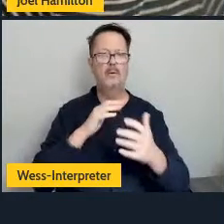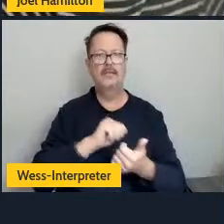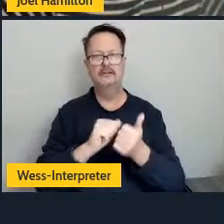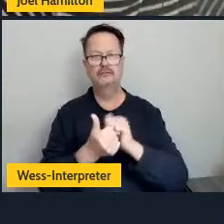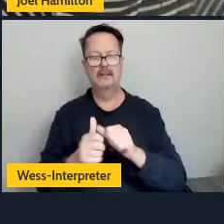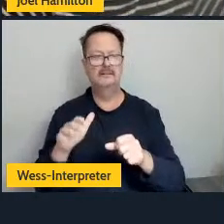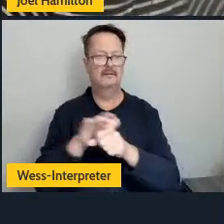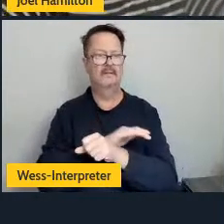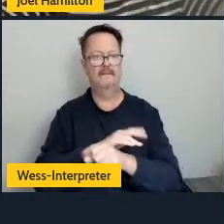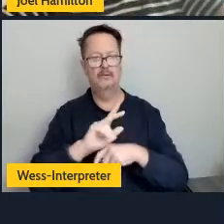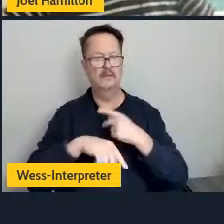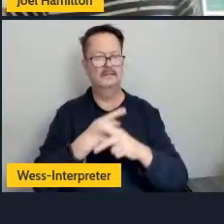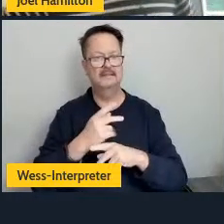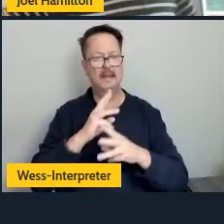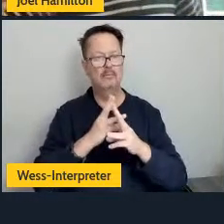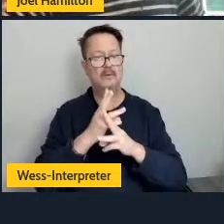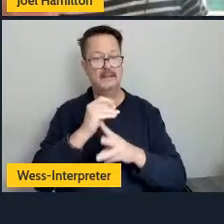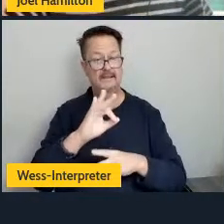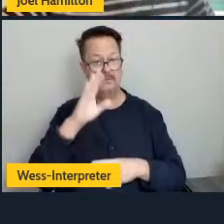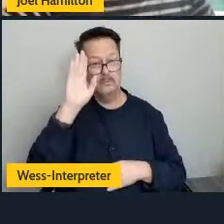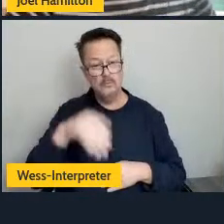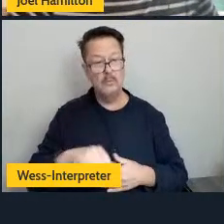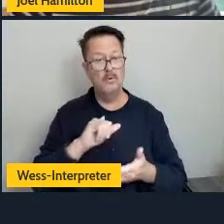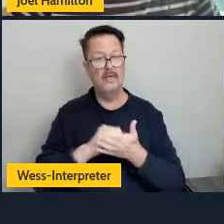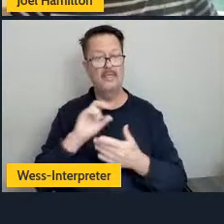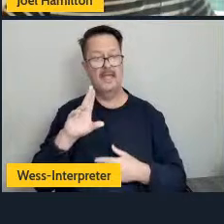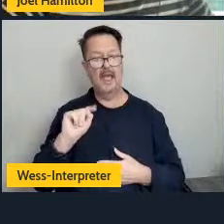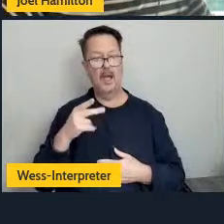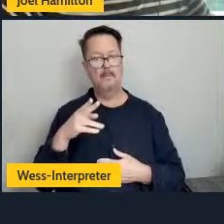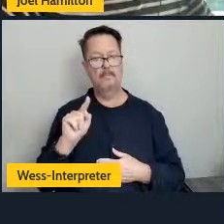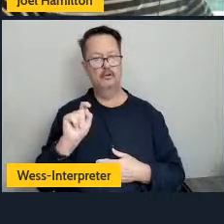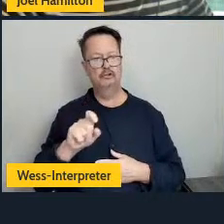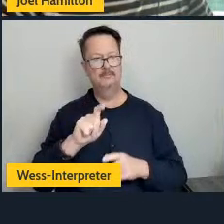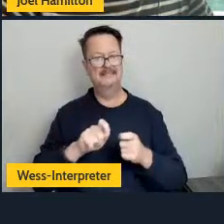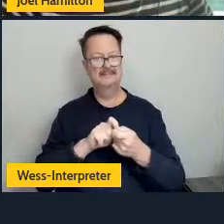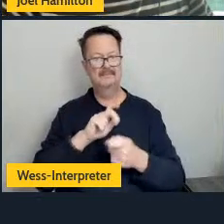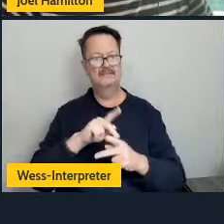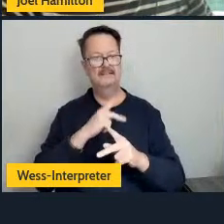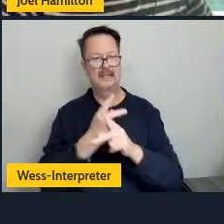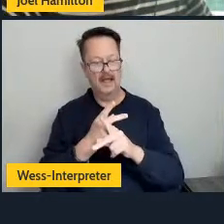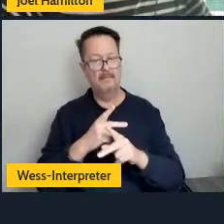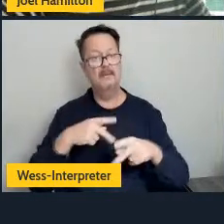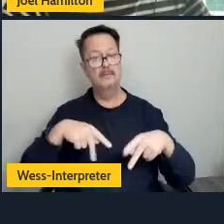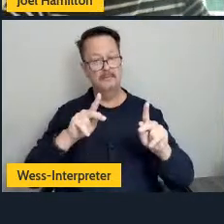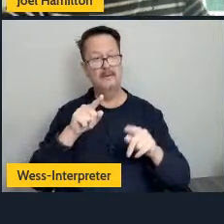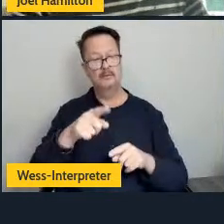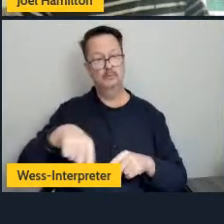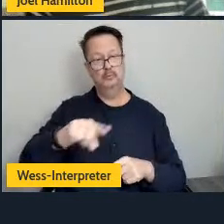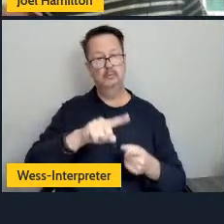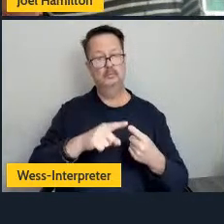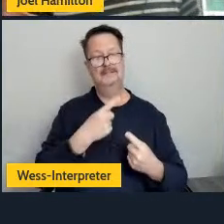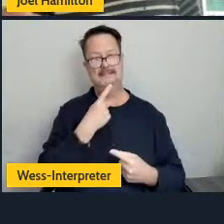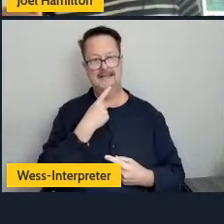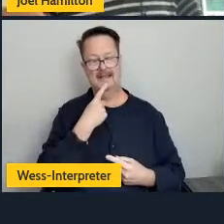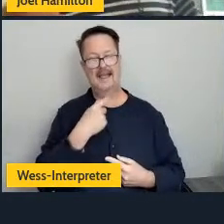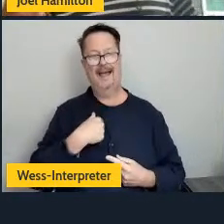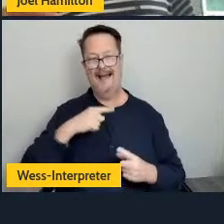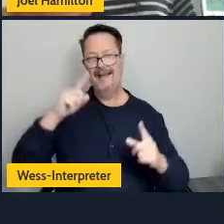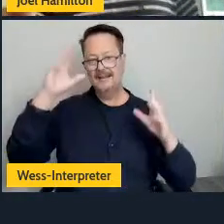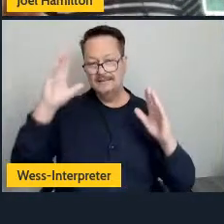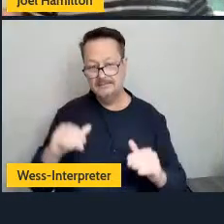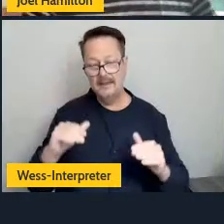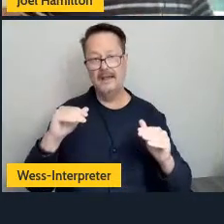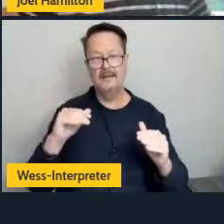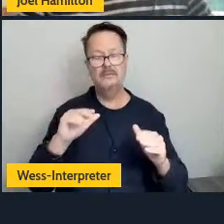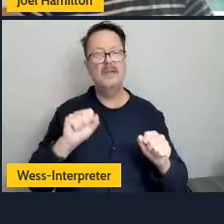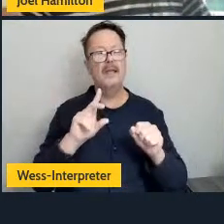If you know for a fact that the output should be of a specific type, what it allows you to do is it allows you to say, I expect, you could